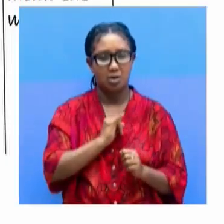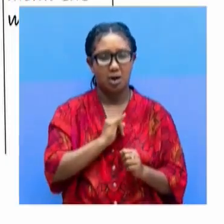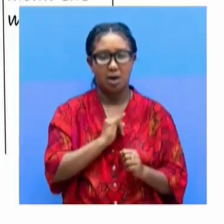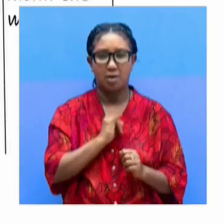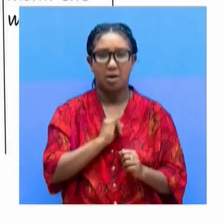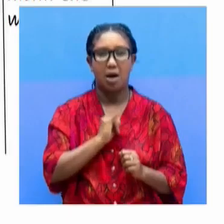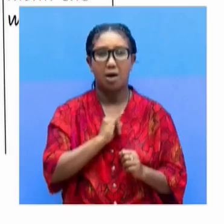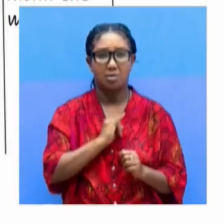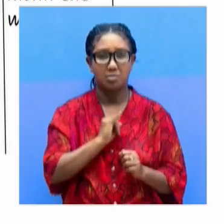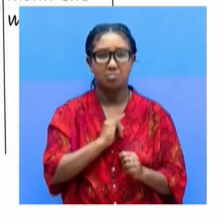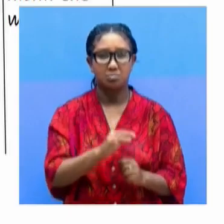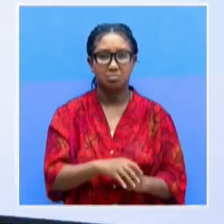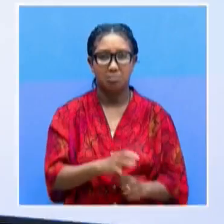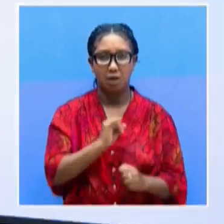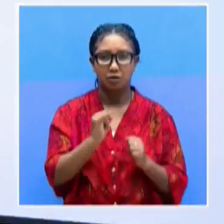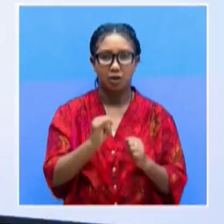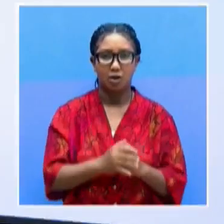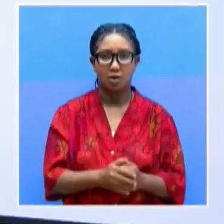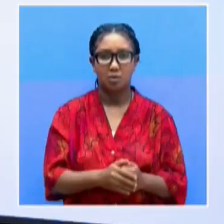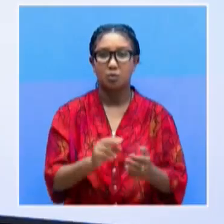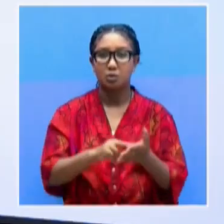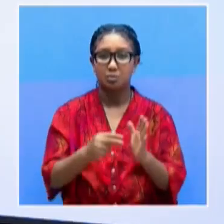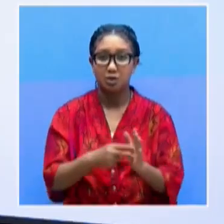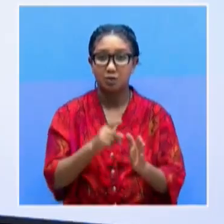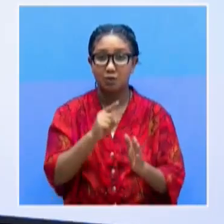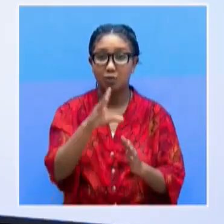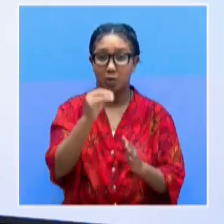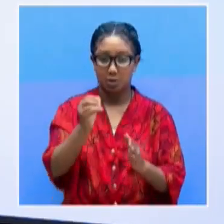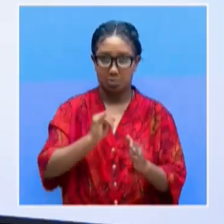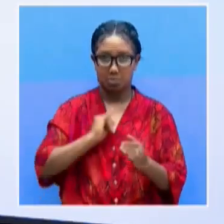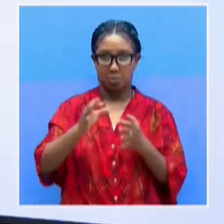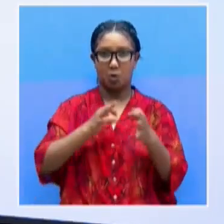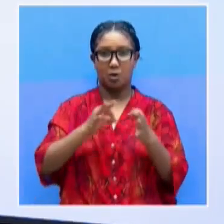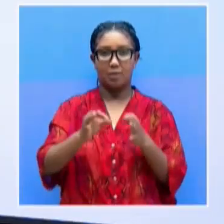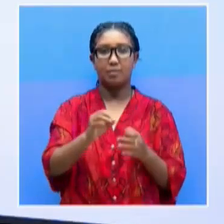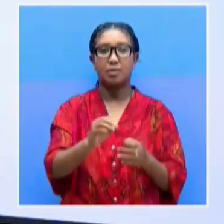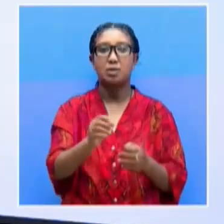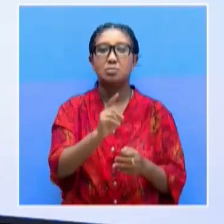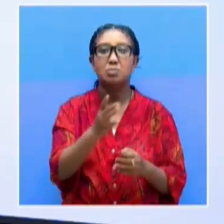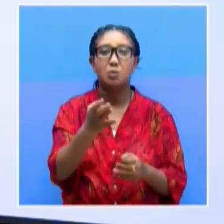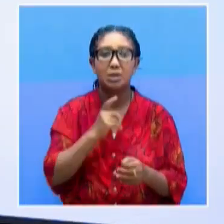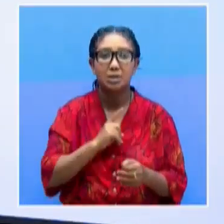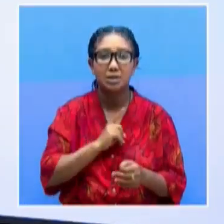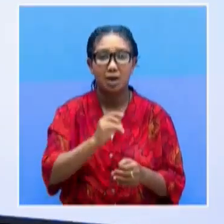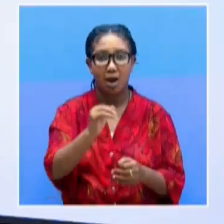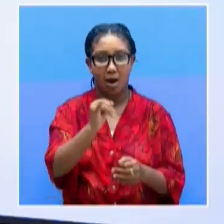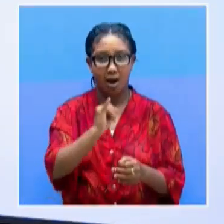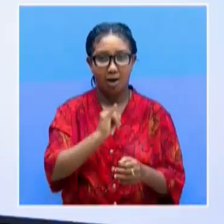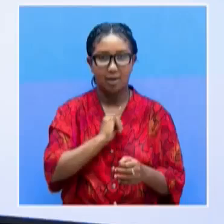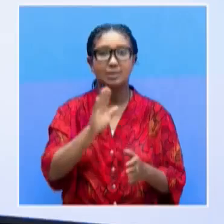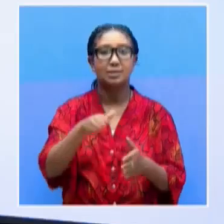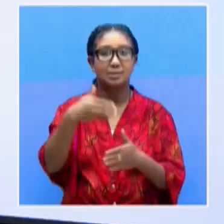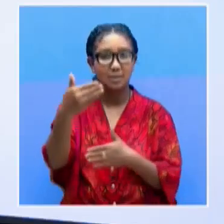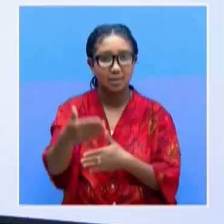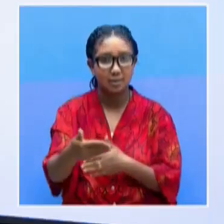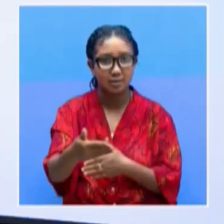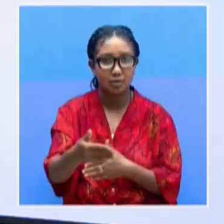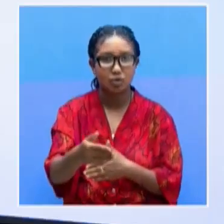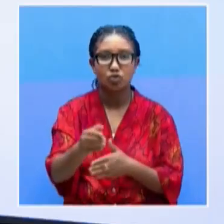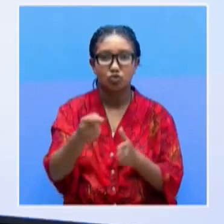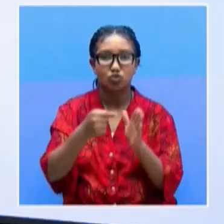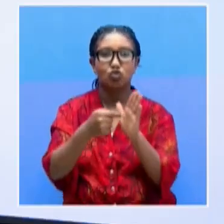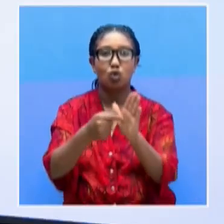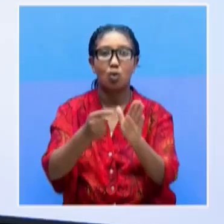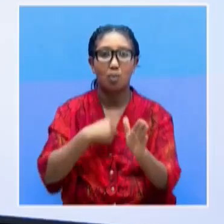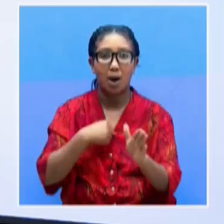say I, which means if you are telling your story. What do you want? I, and then what do you want? To